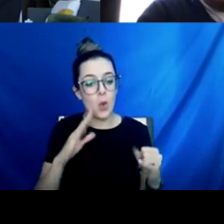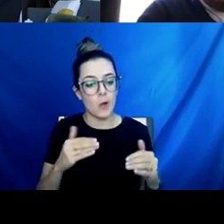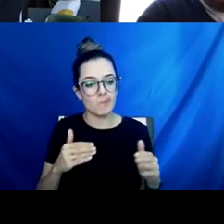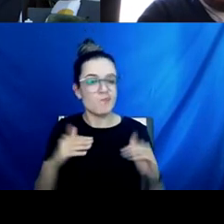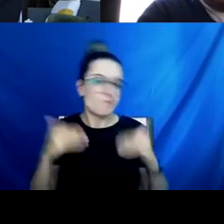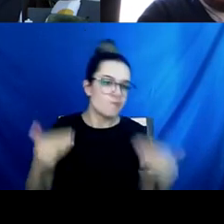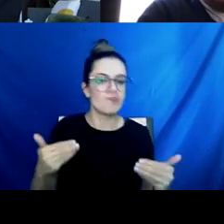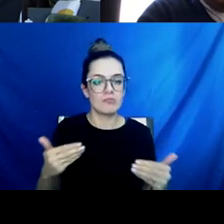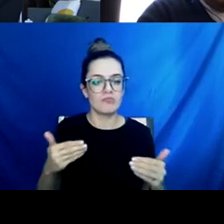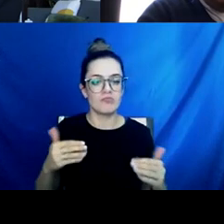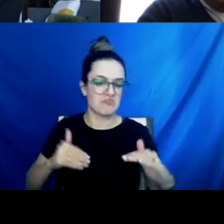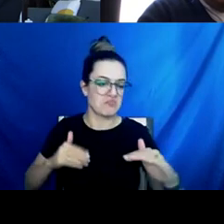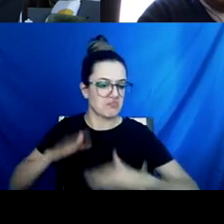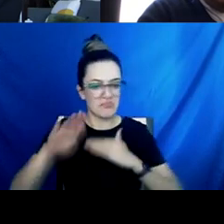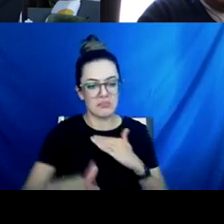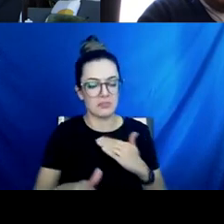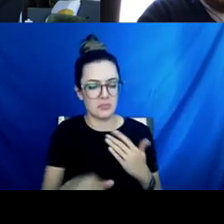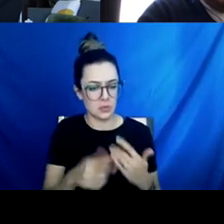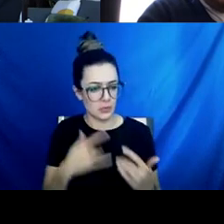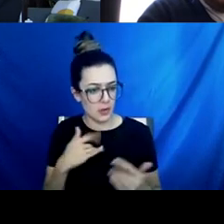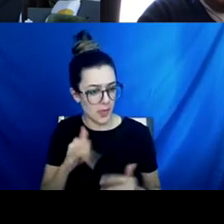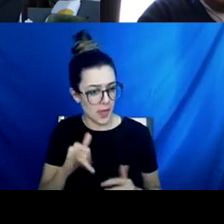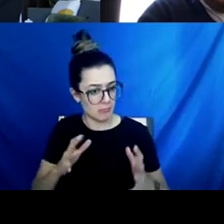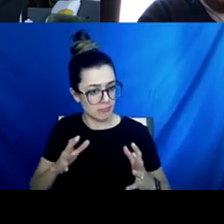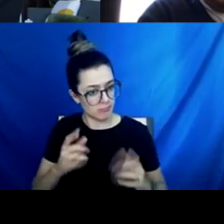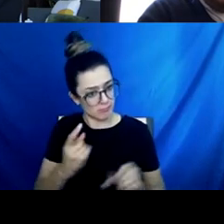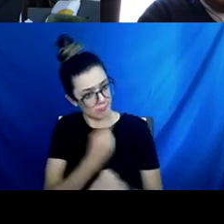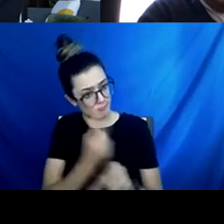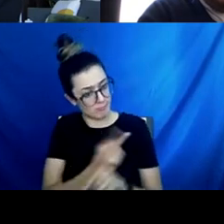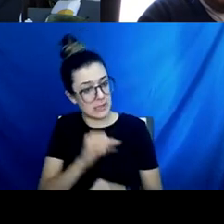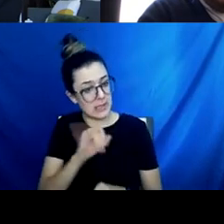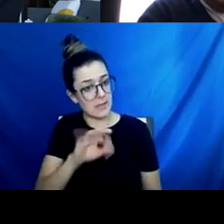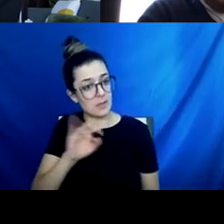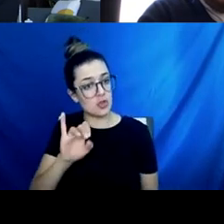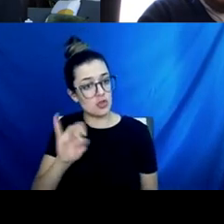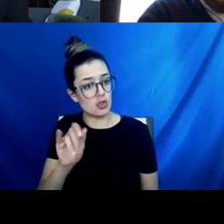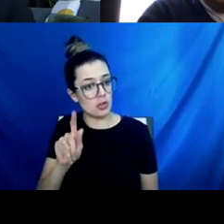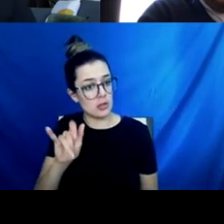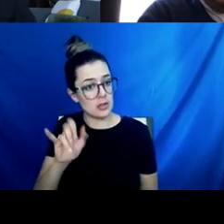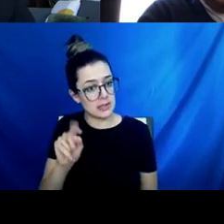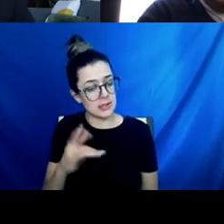just because of the stuff at the border with Trump and DHS, and